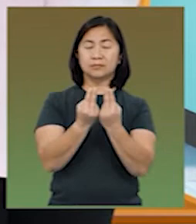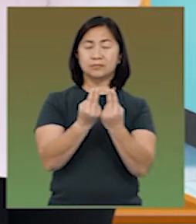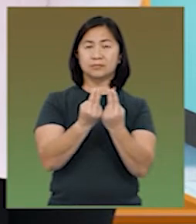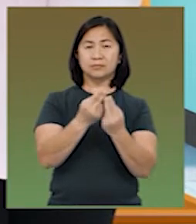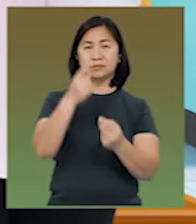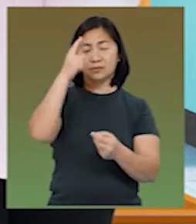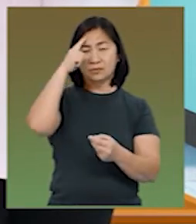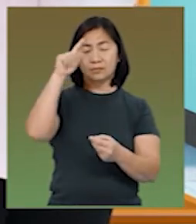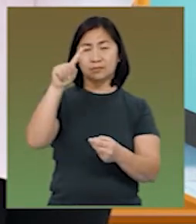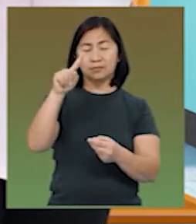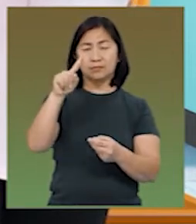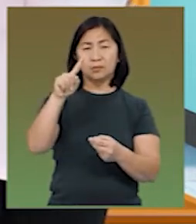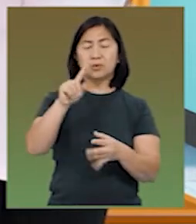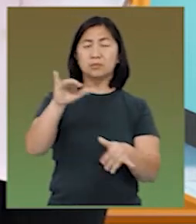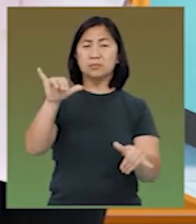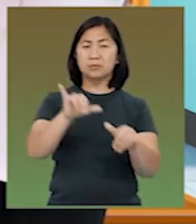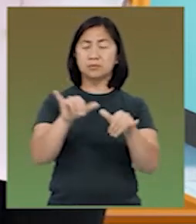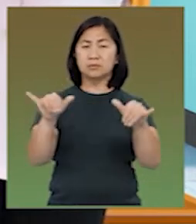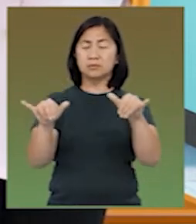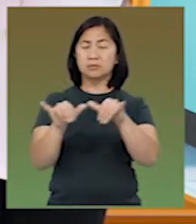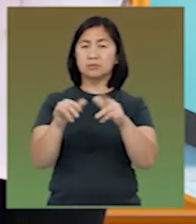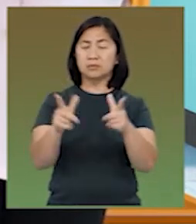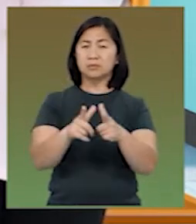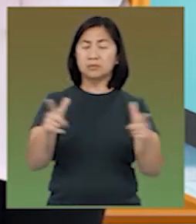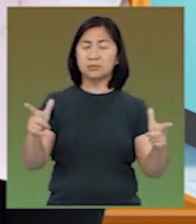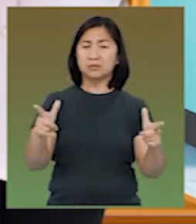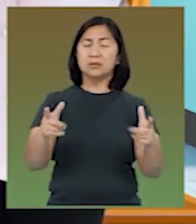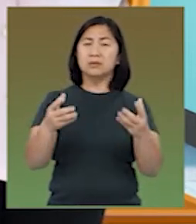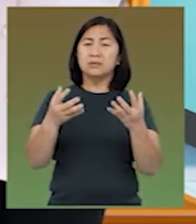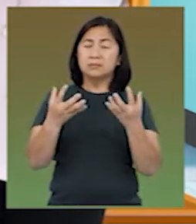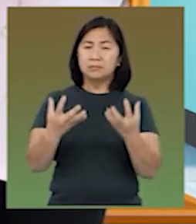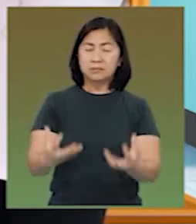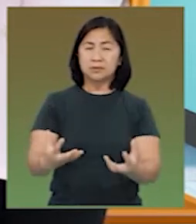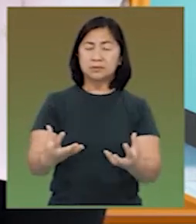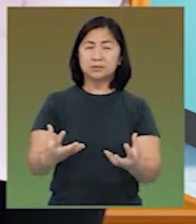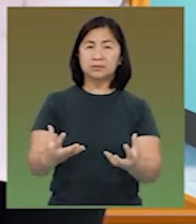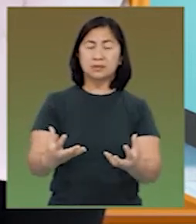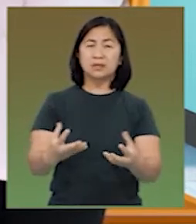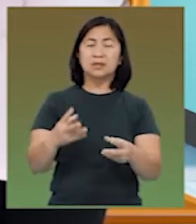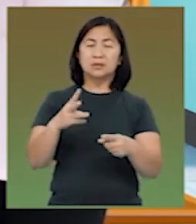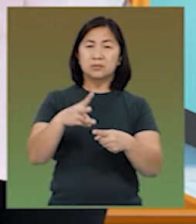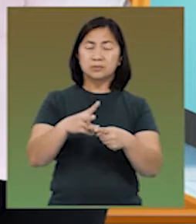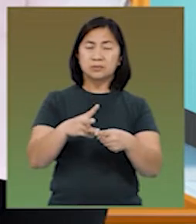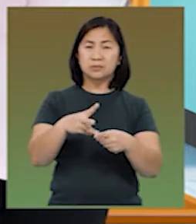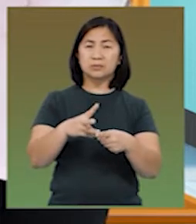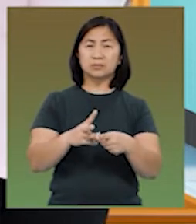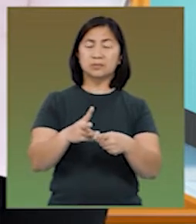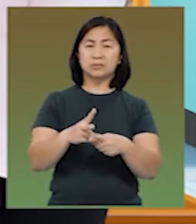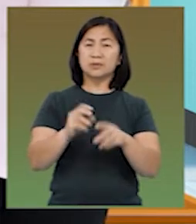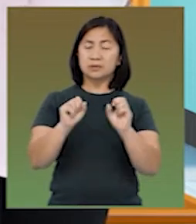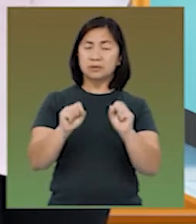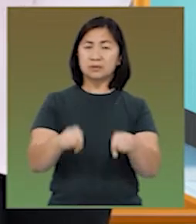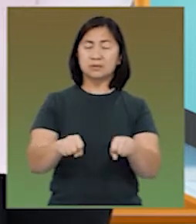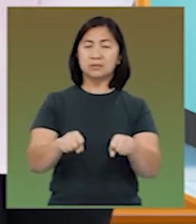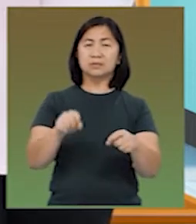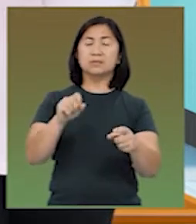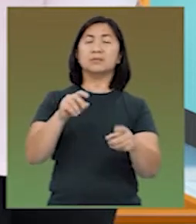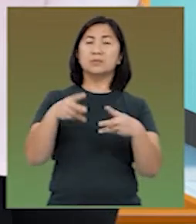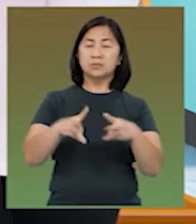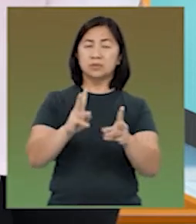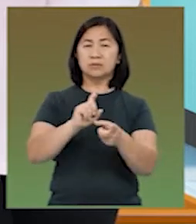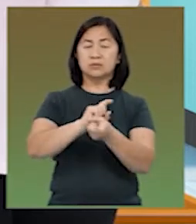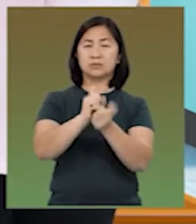mga units for measuring length, mass or weight, at capacity, at ang paraan